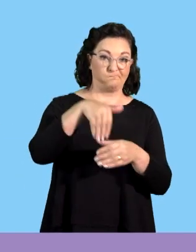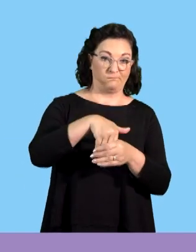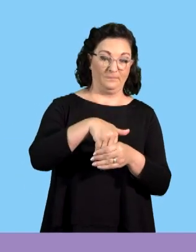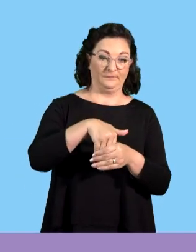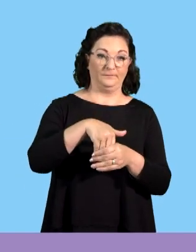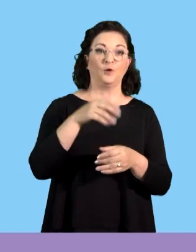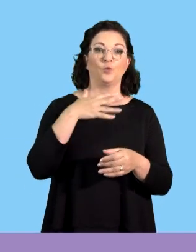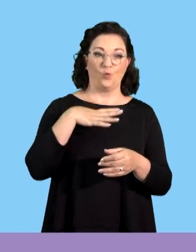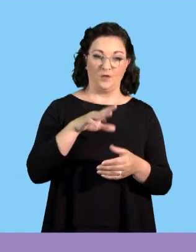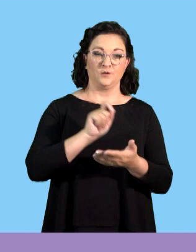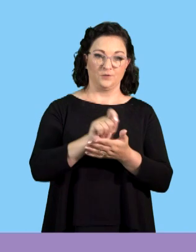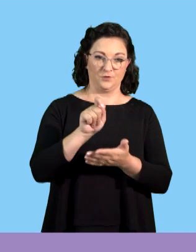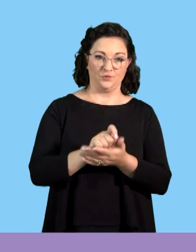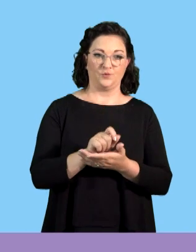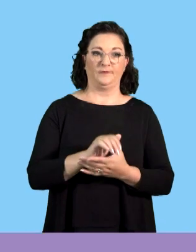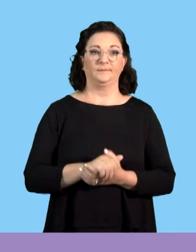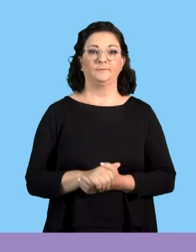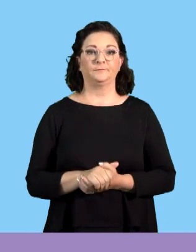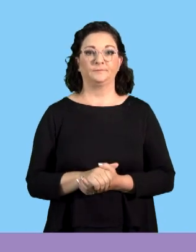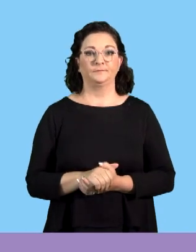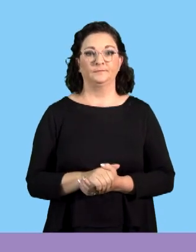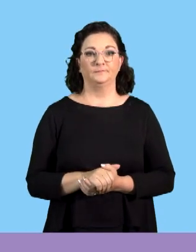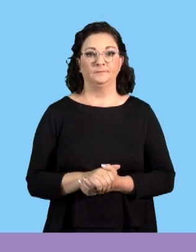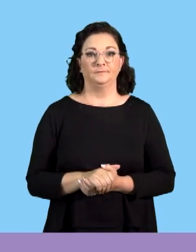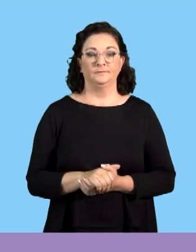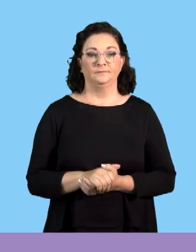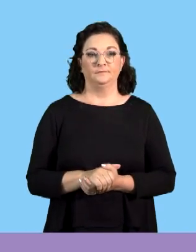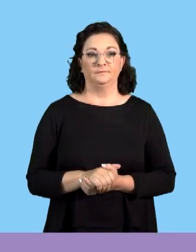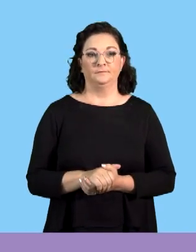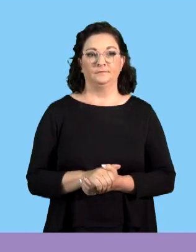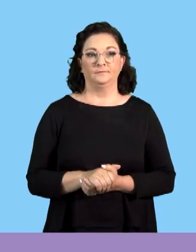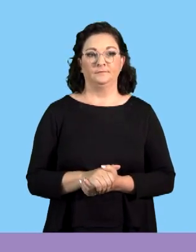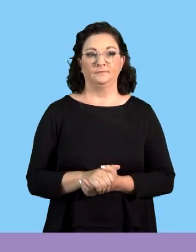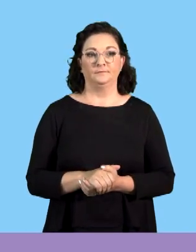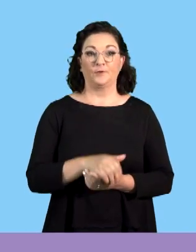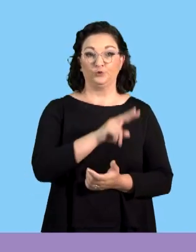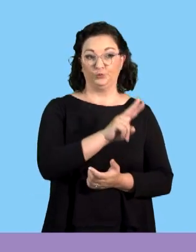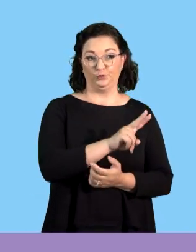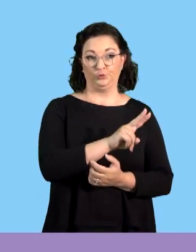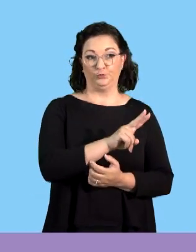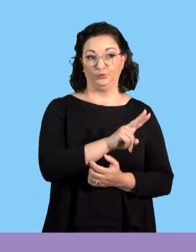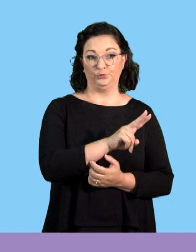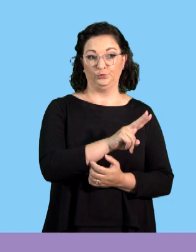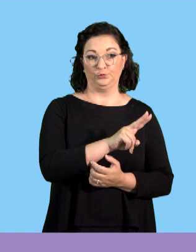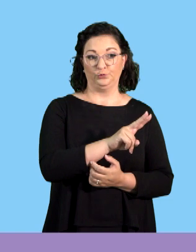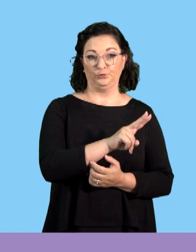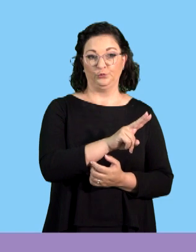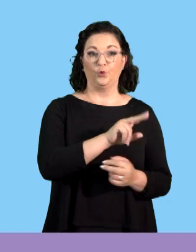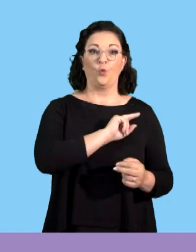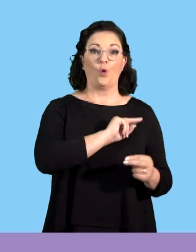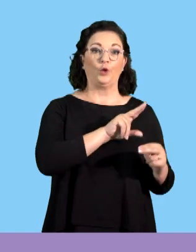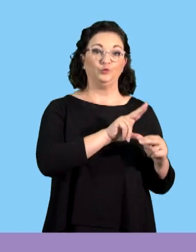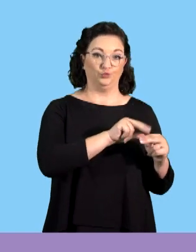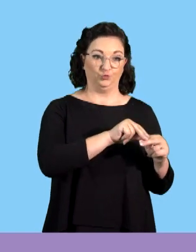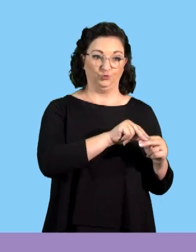and write it in place value notation. So this would be 2 for the units